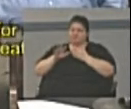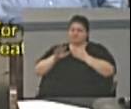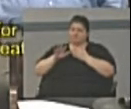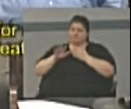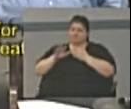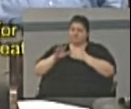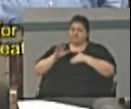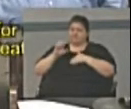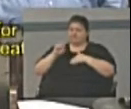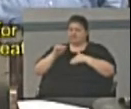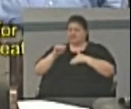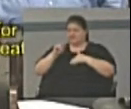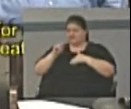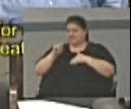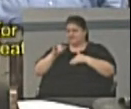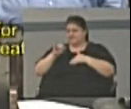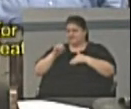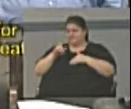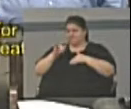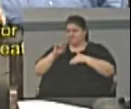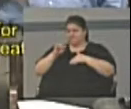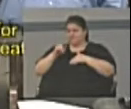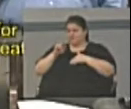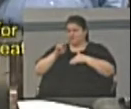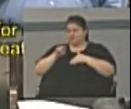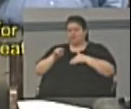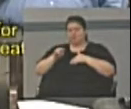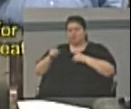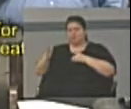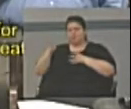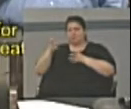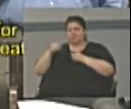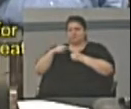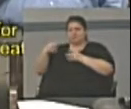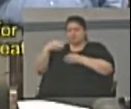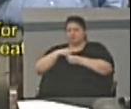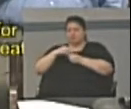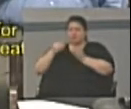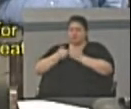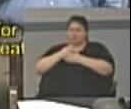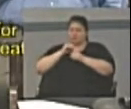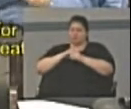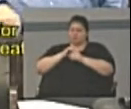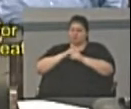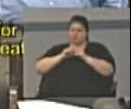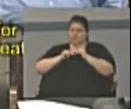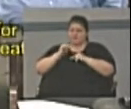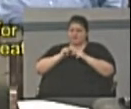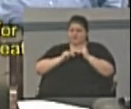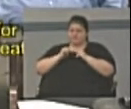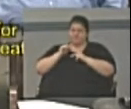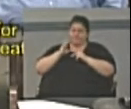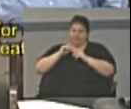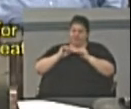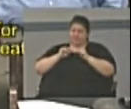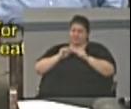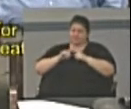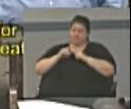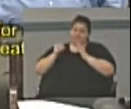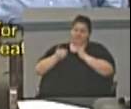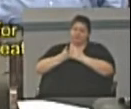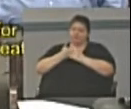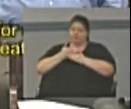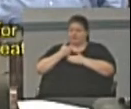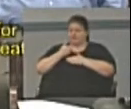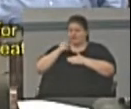7705 Old Sandy Spring Road to include the new storage building behind that facility. The upgrade will enable us to install a full fire sprinkler